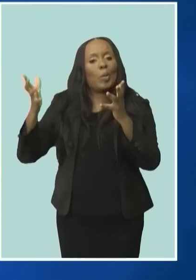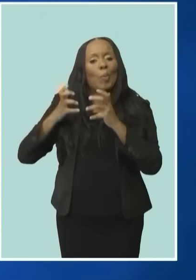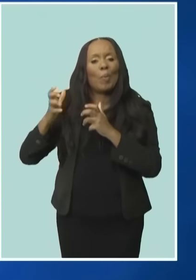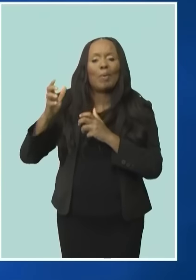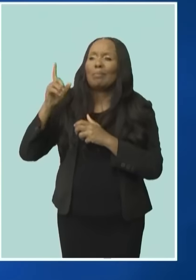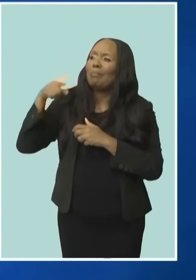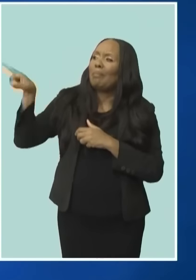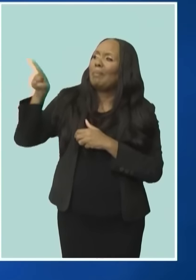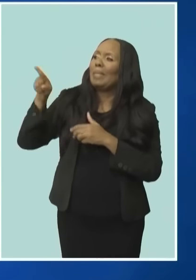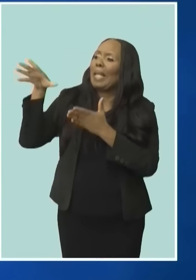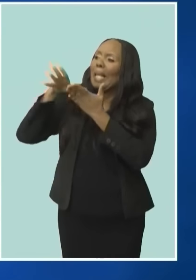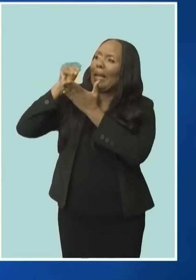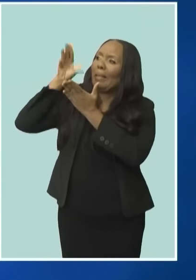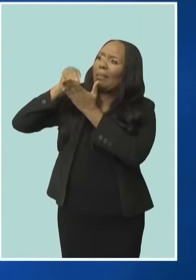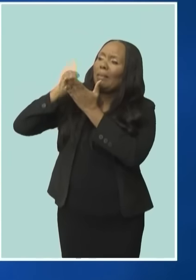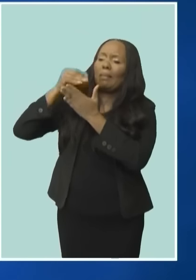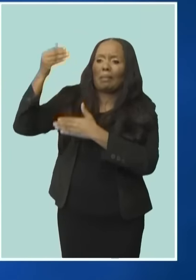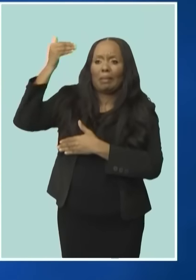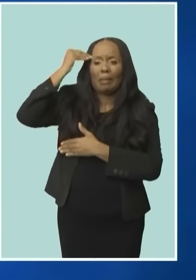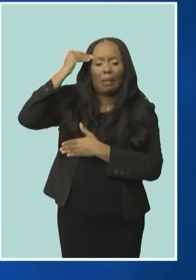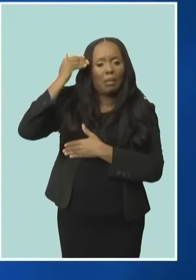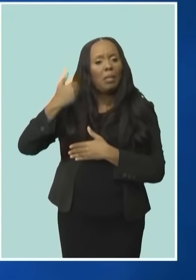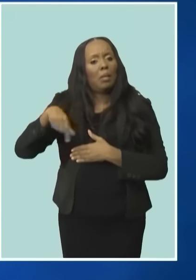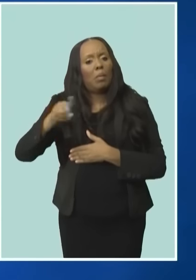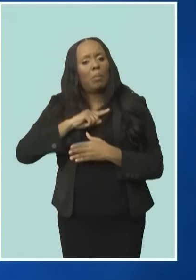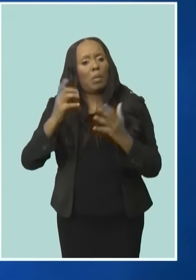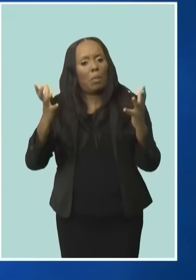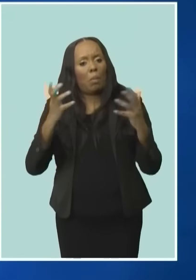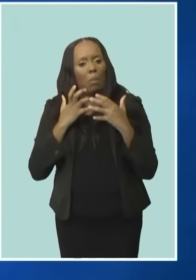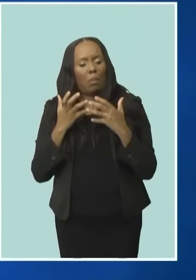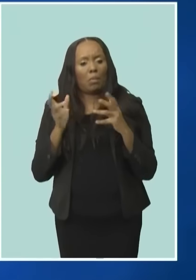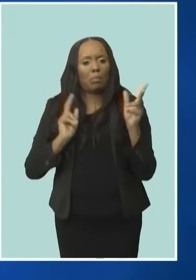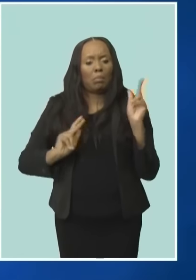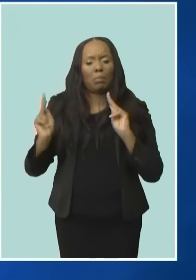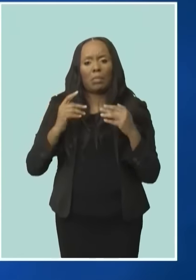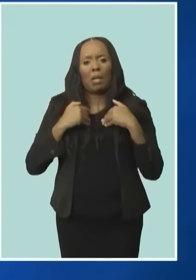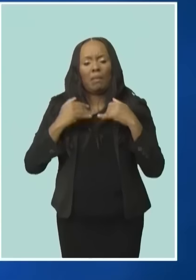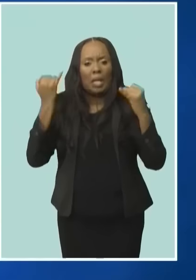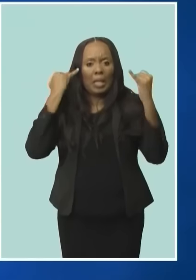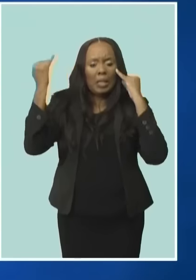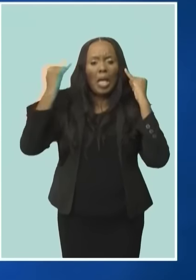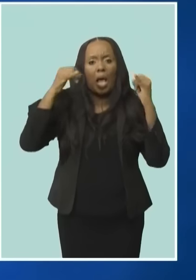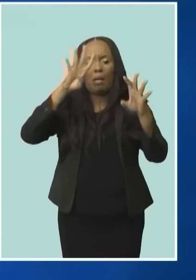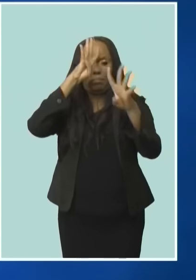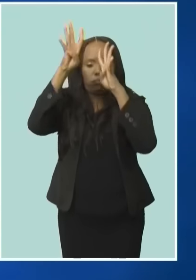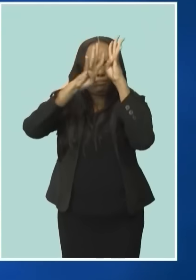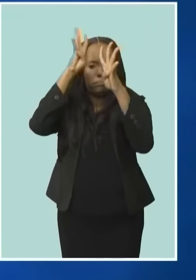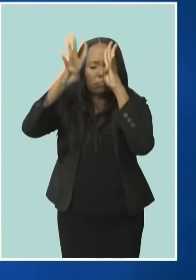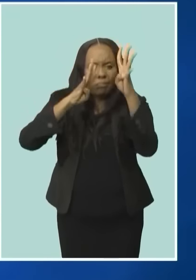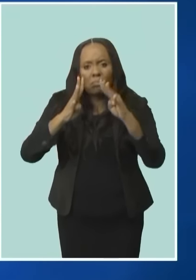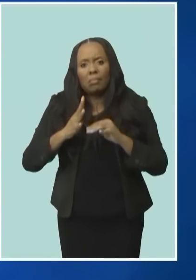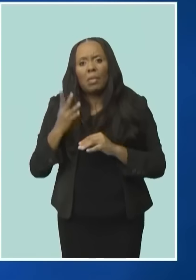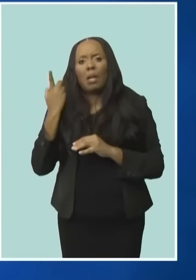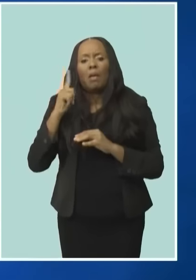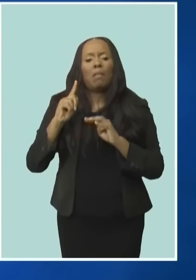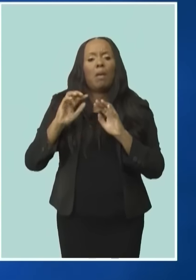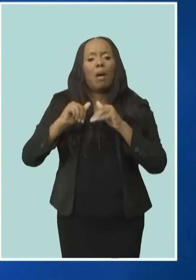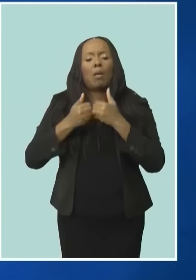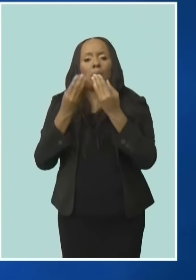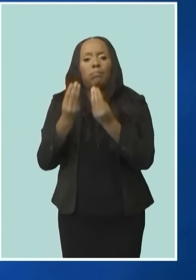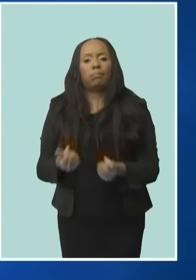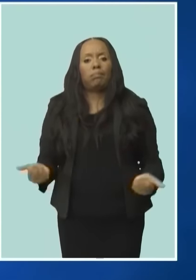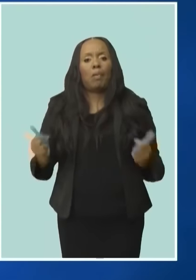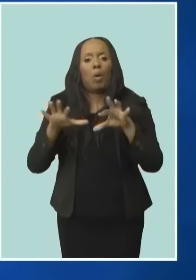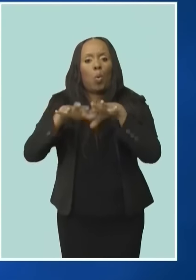about in creating a knowledge-based economy where ideas and certifications must now lend to creating global solutions to global